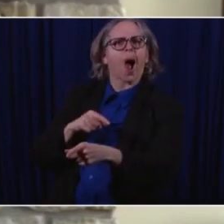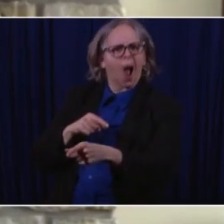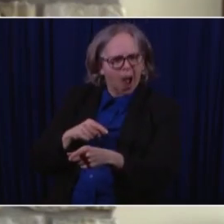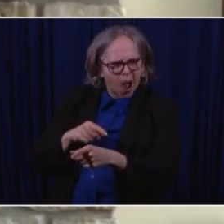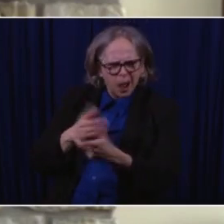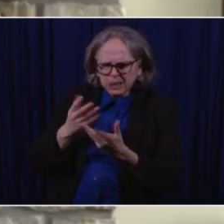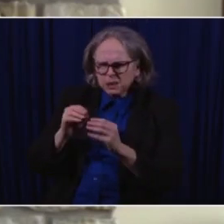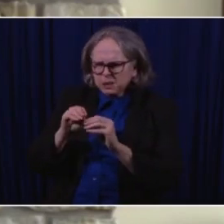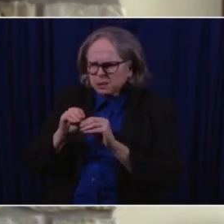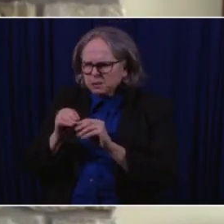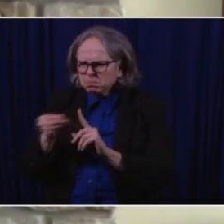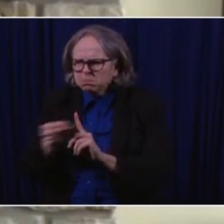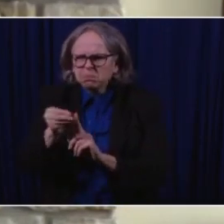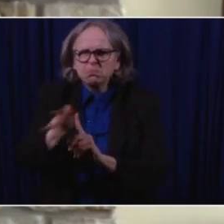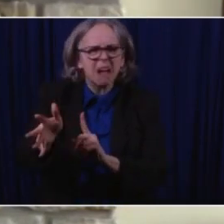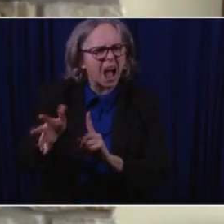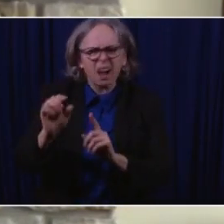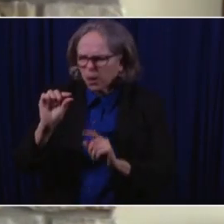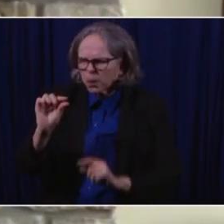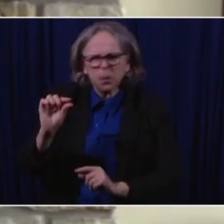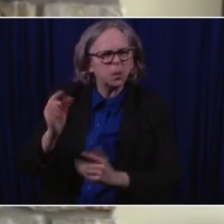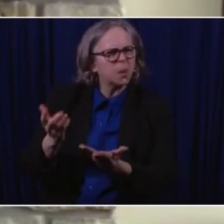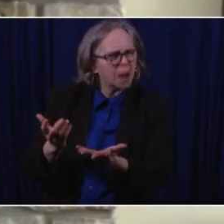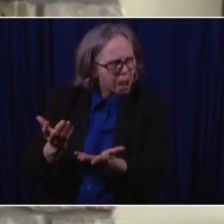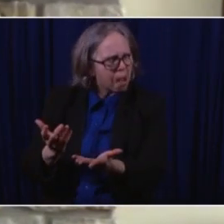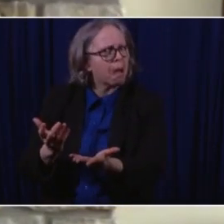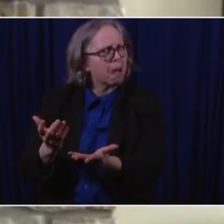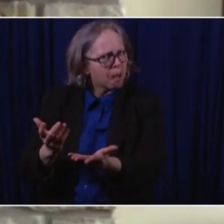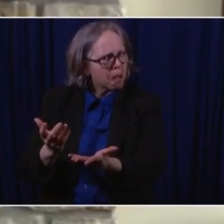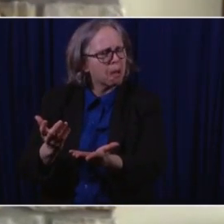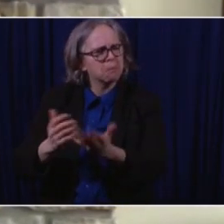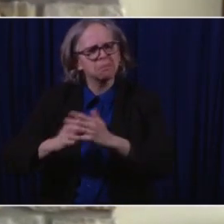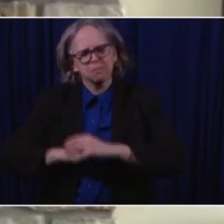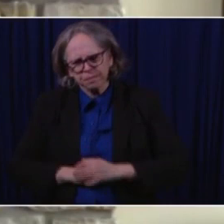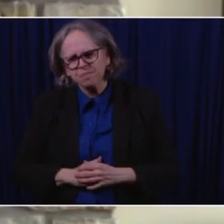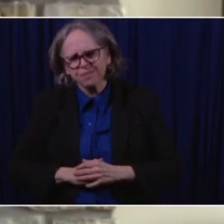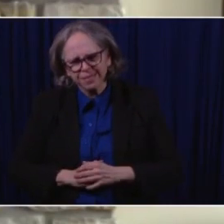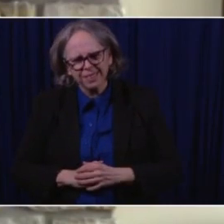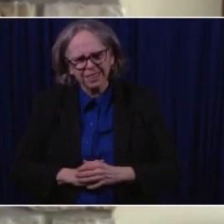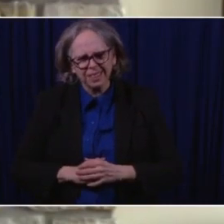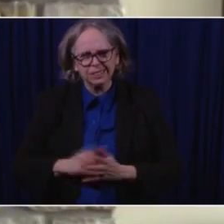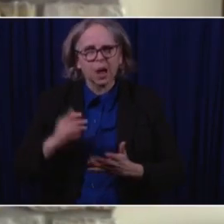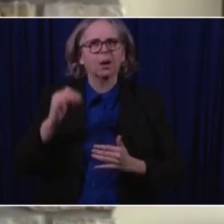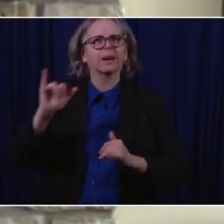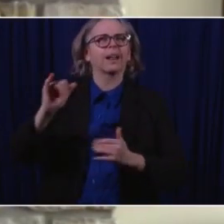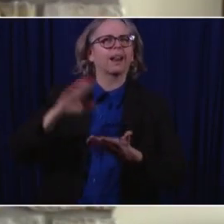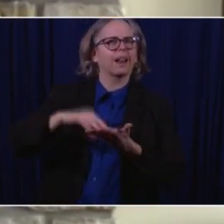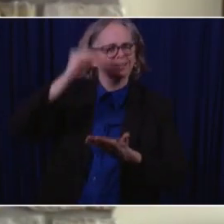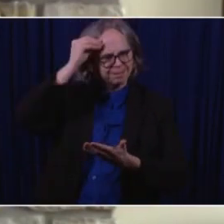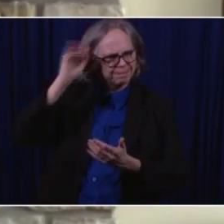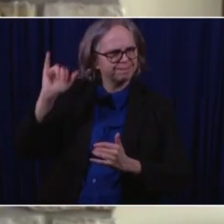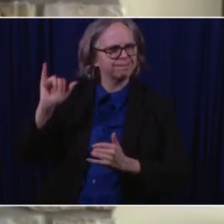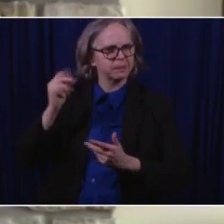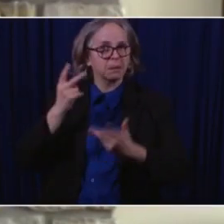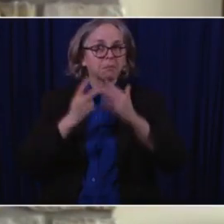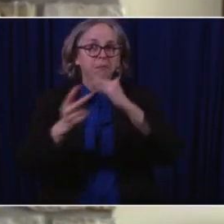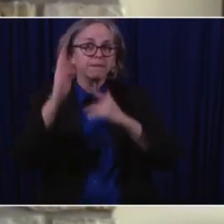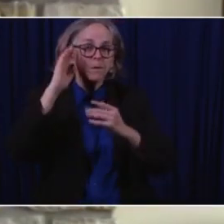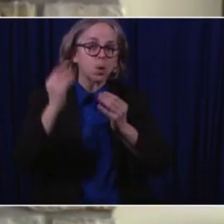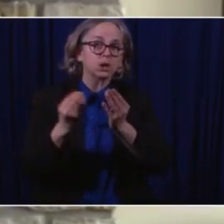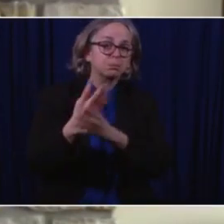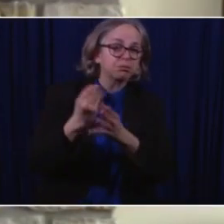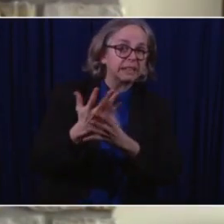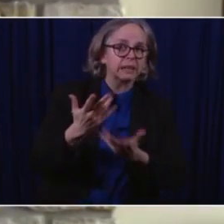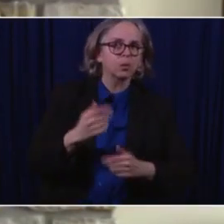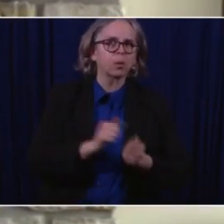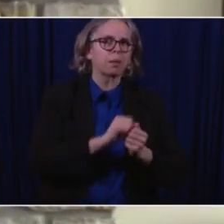other, and we're not seeing much spread. So as we look to the spring, we look for proms, we look for graduation, we look to sporting events, we look at